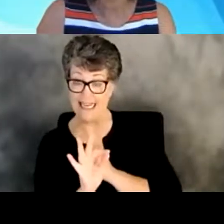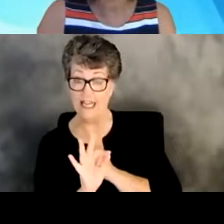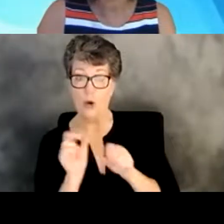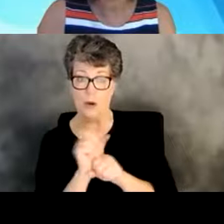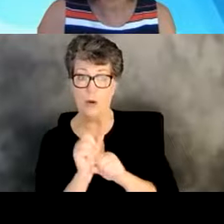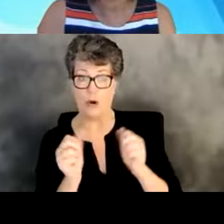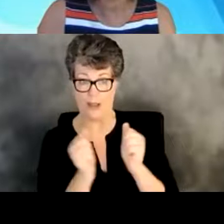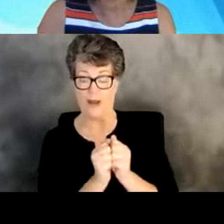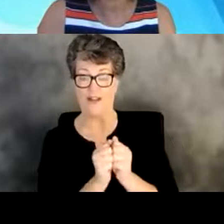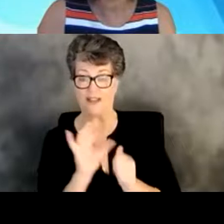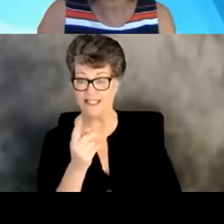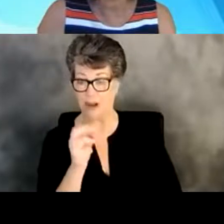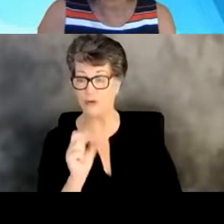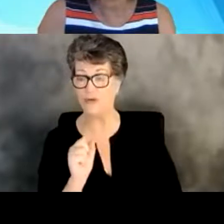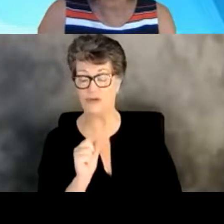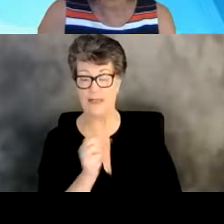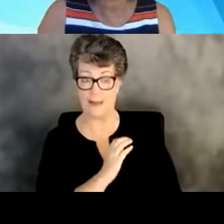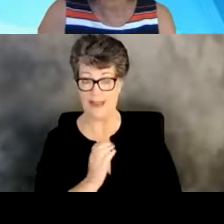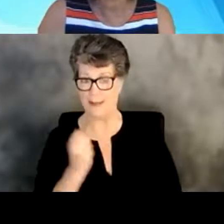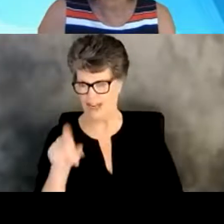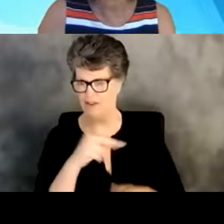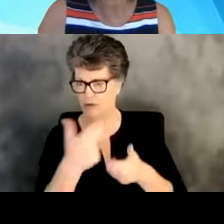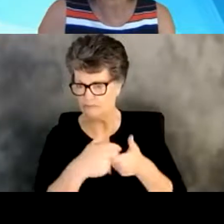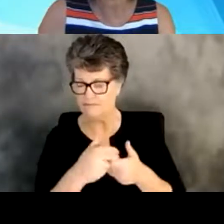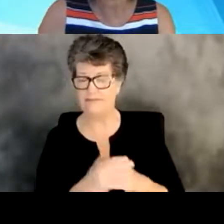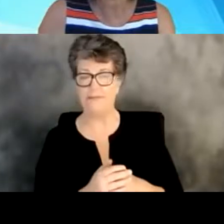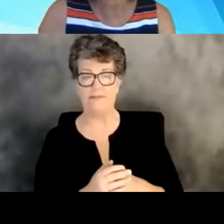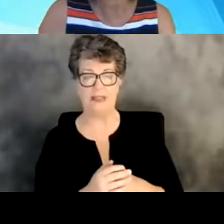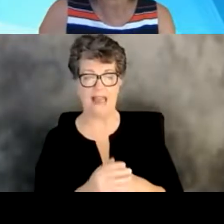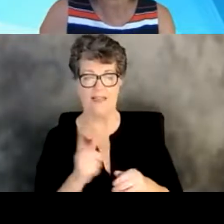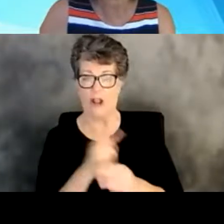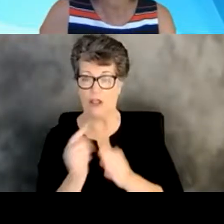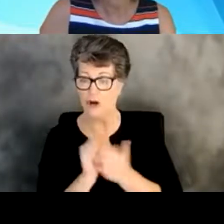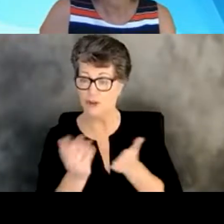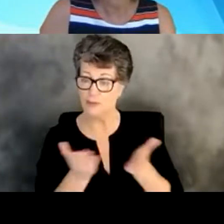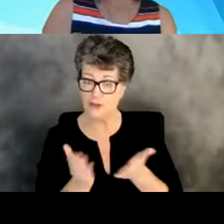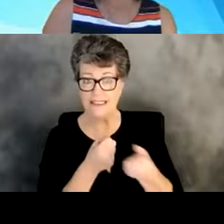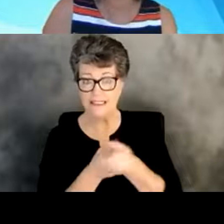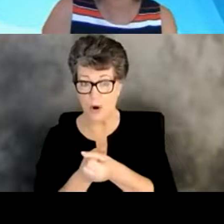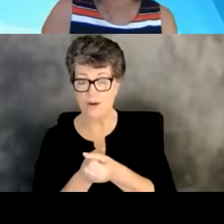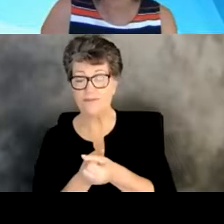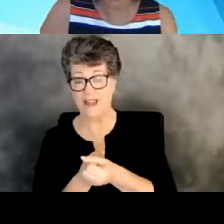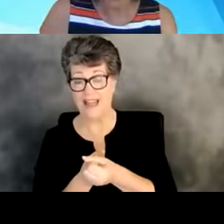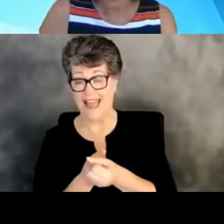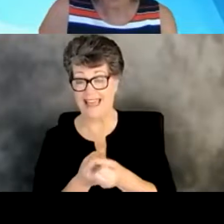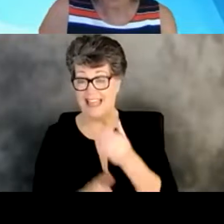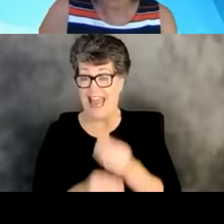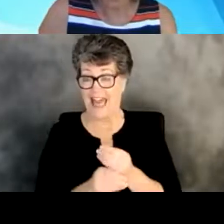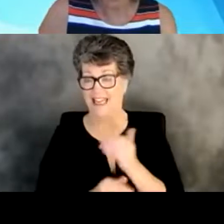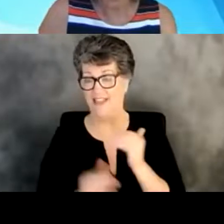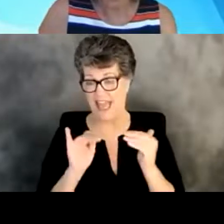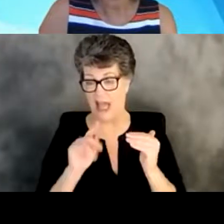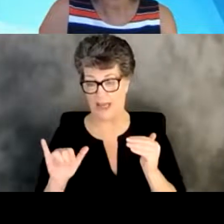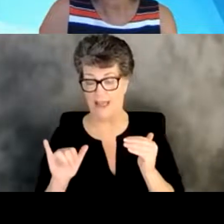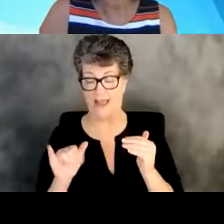with our stakeholder committee, which many of you were on, and the research and the long-term services and supports, and soon added an equity